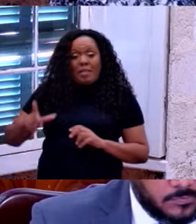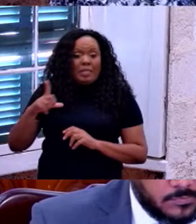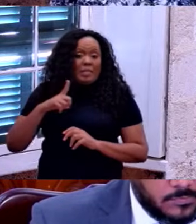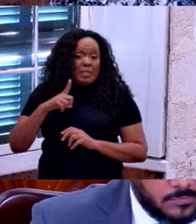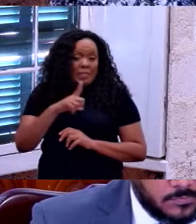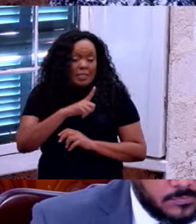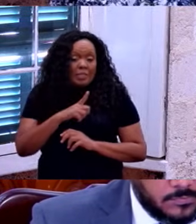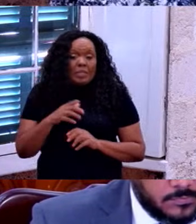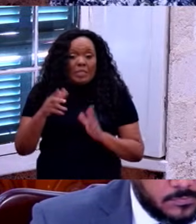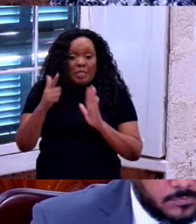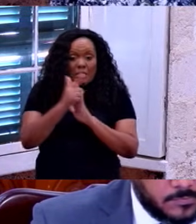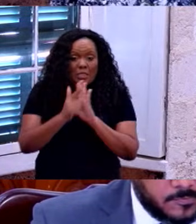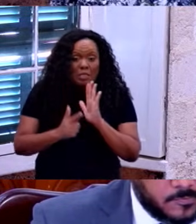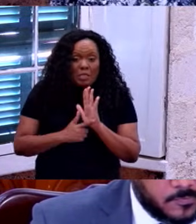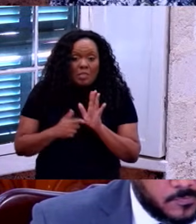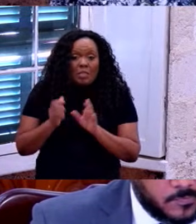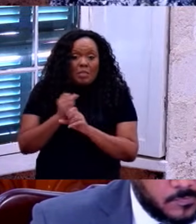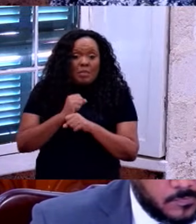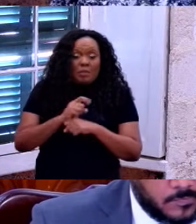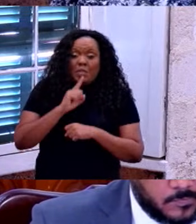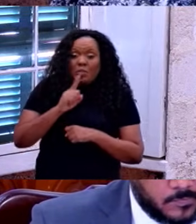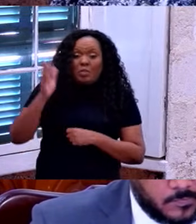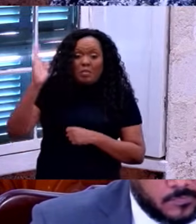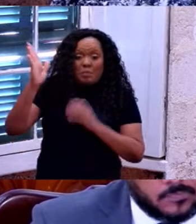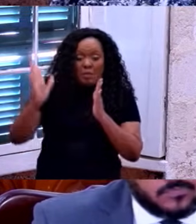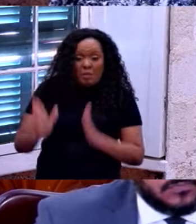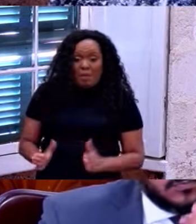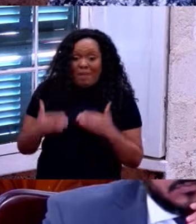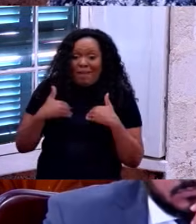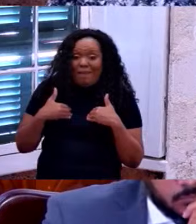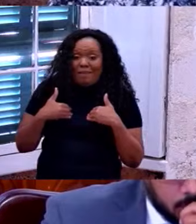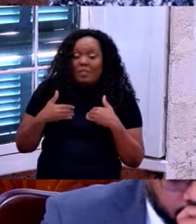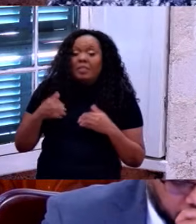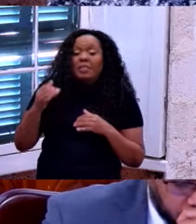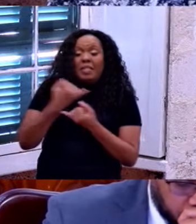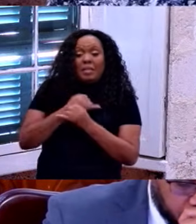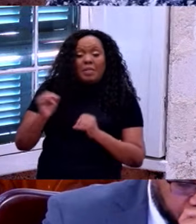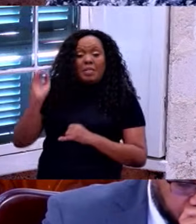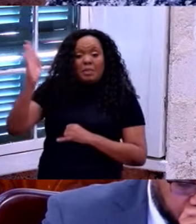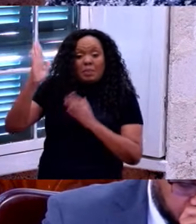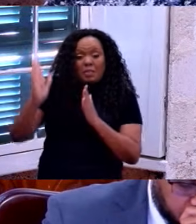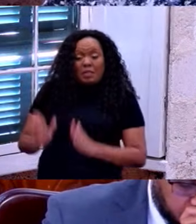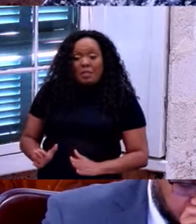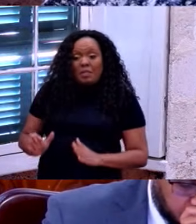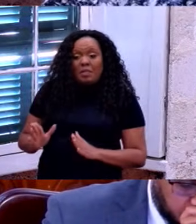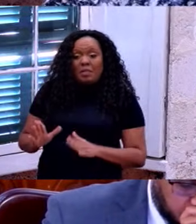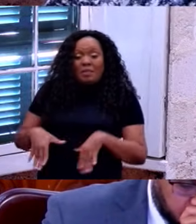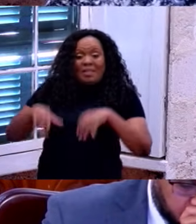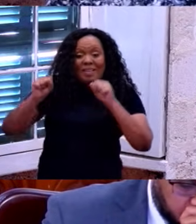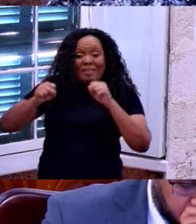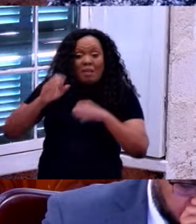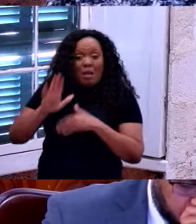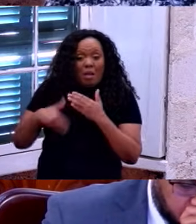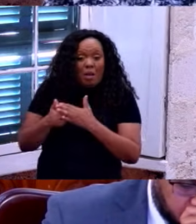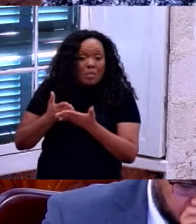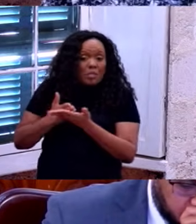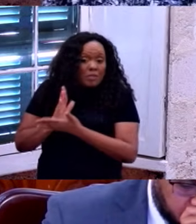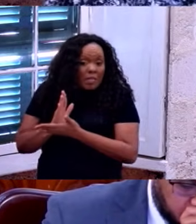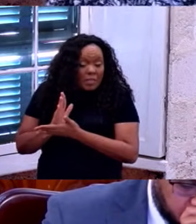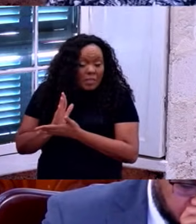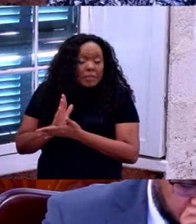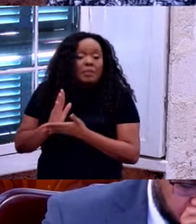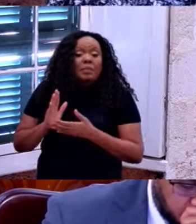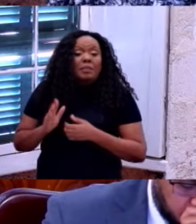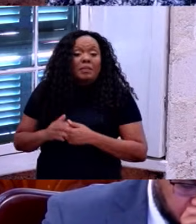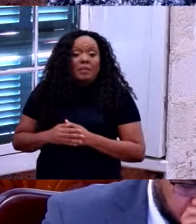that the speaker acquires all of the rights. The independent speaker acquires all of the rights that would have been attributed to him